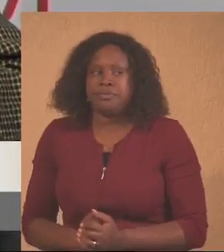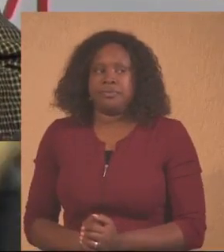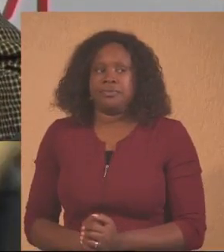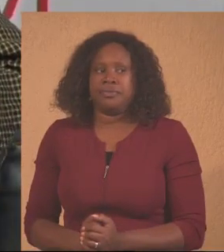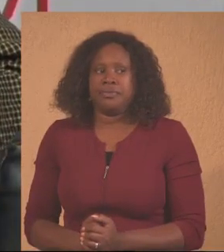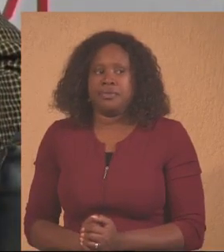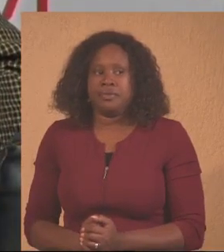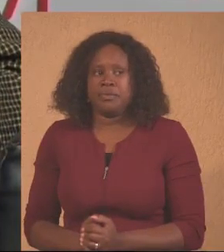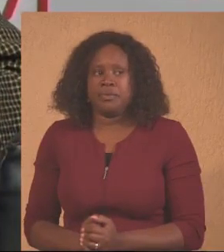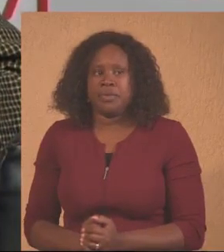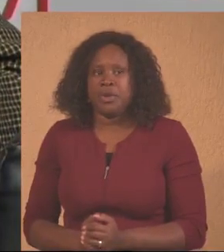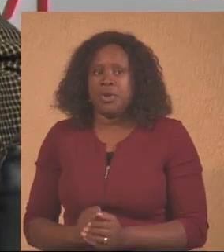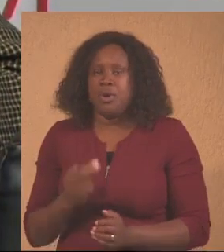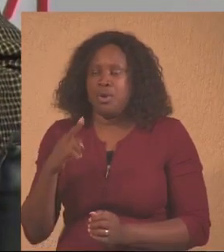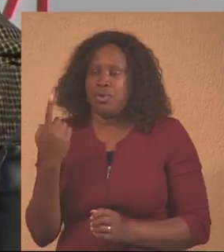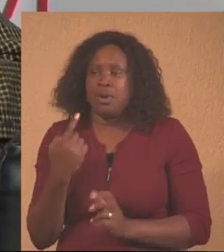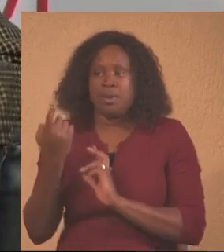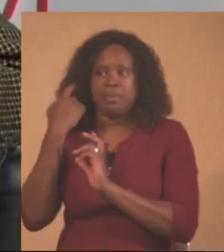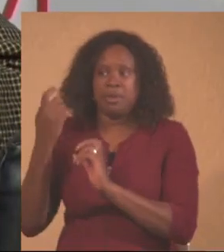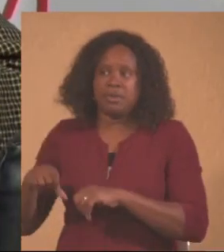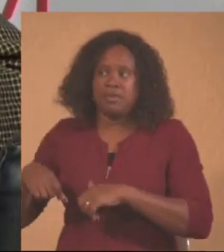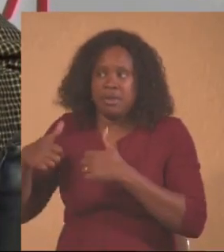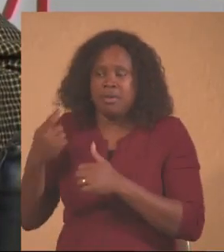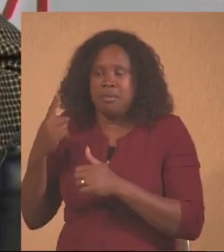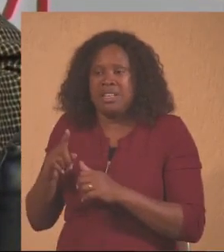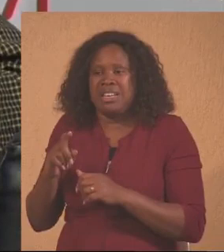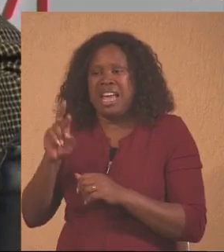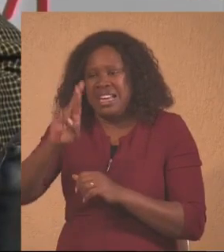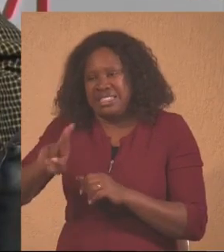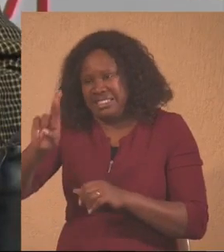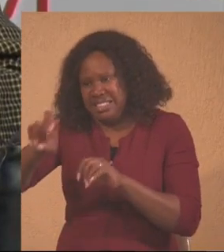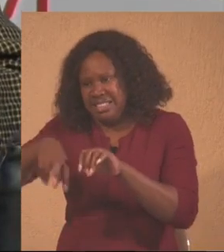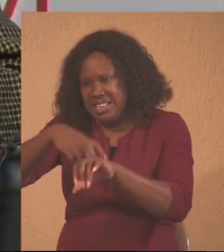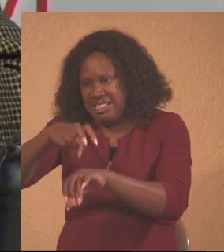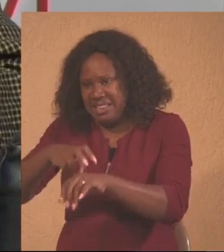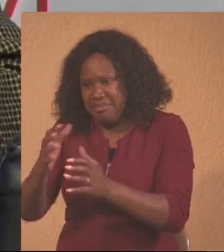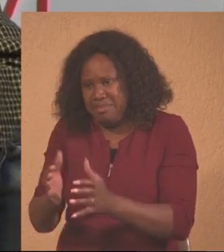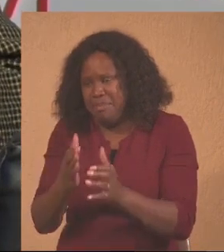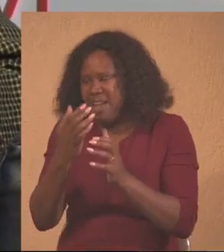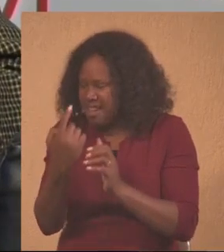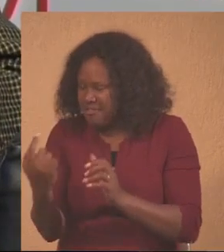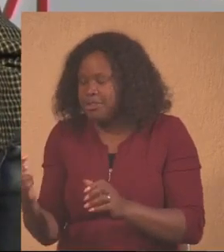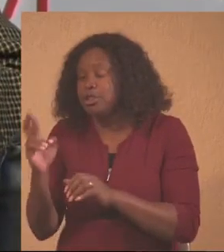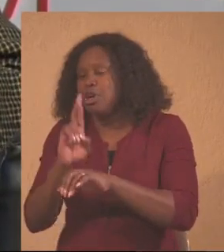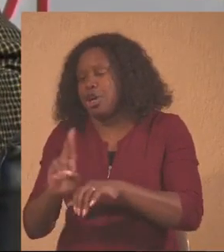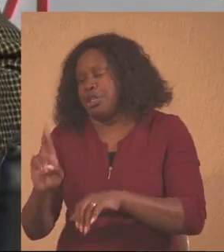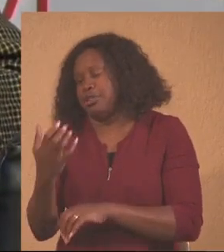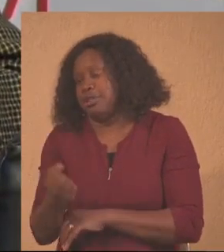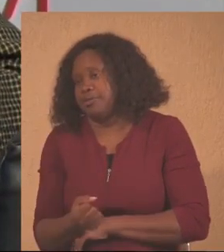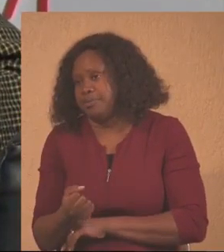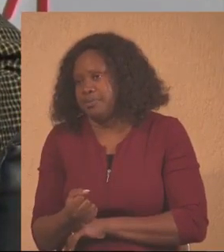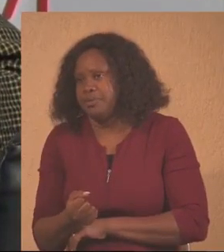include only Minister of Health. It's a regional arrangement. The part of information